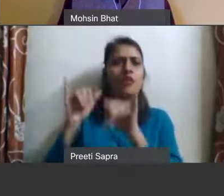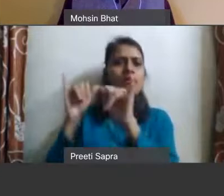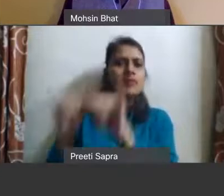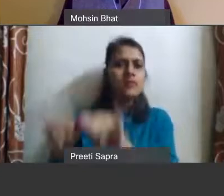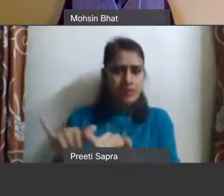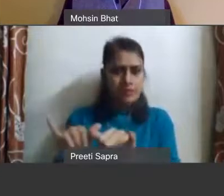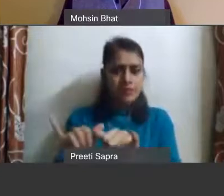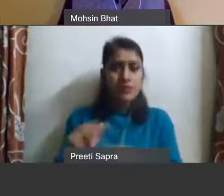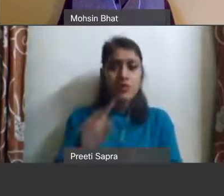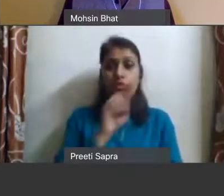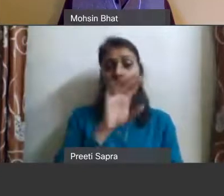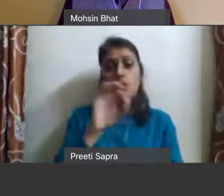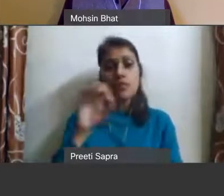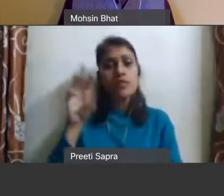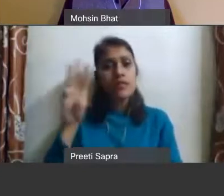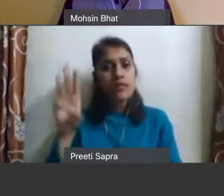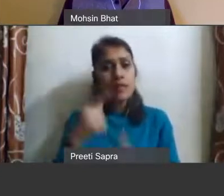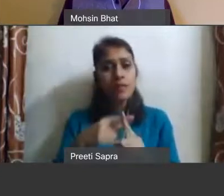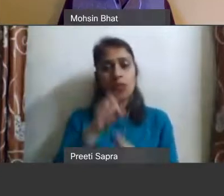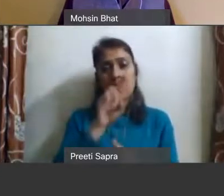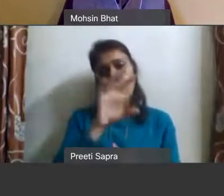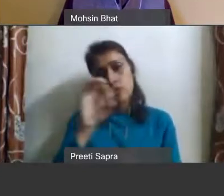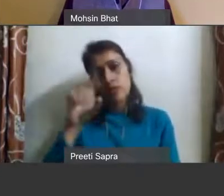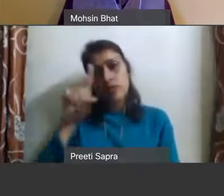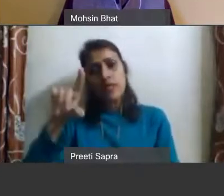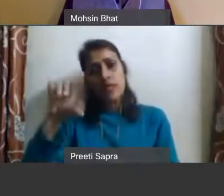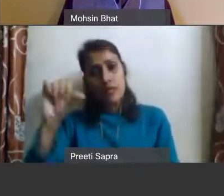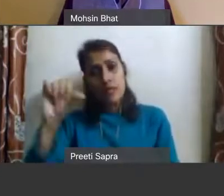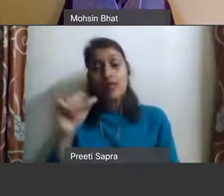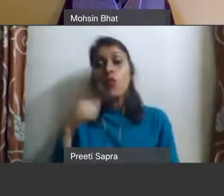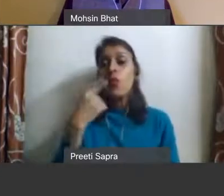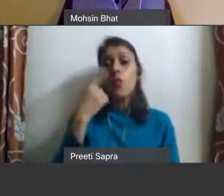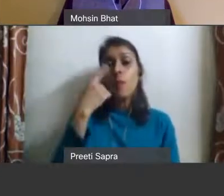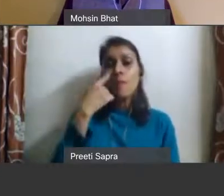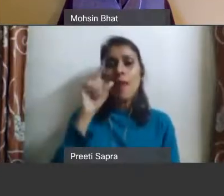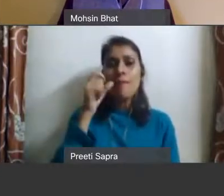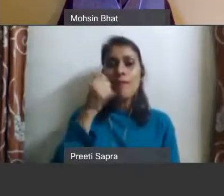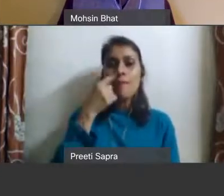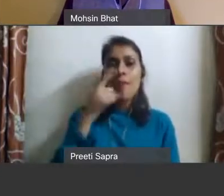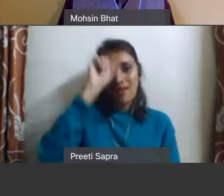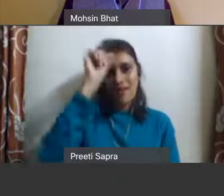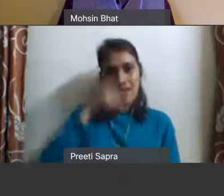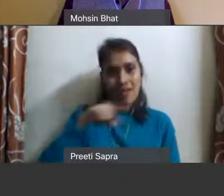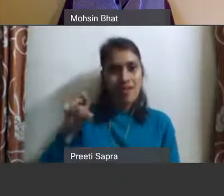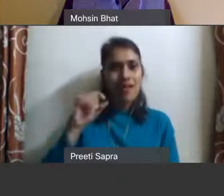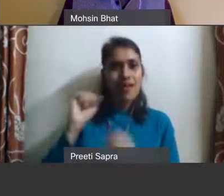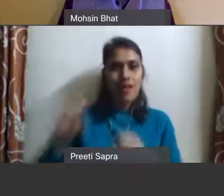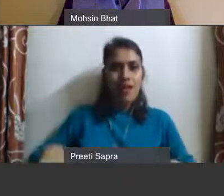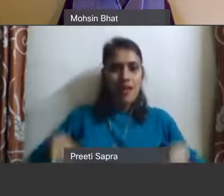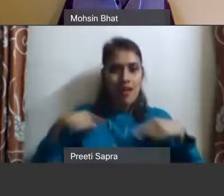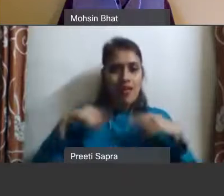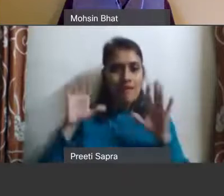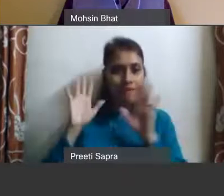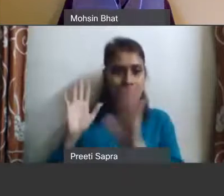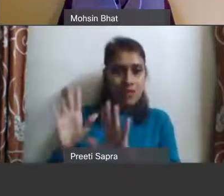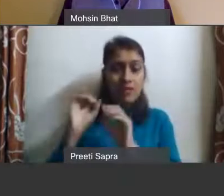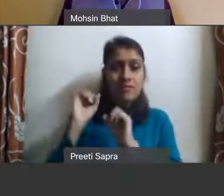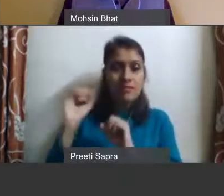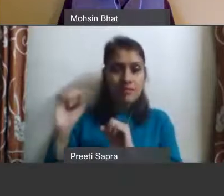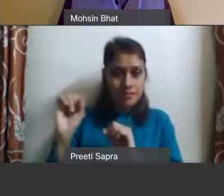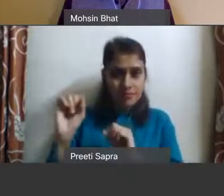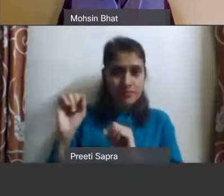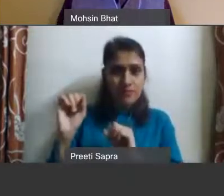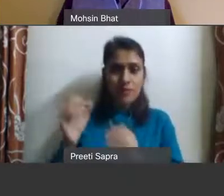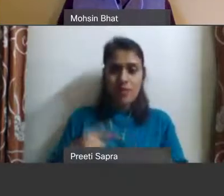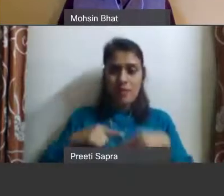of the 2003 and 2019 amendments, Indian parents do not have the ability of passing on their citizenship to